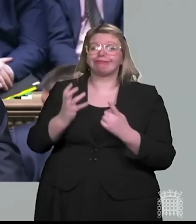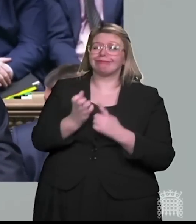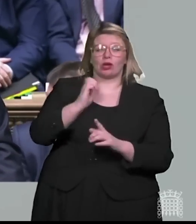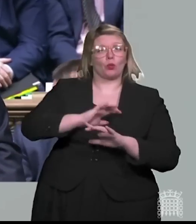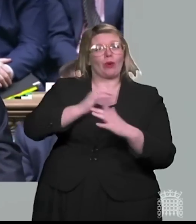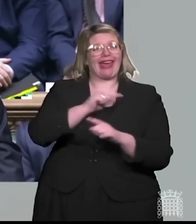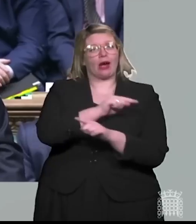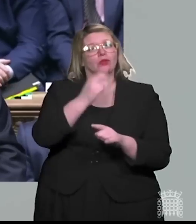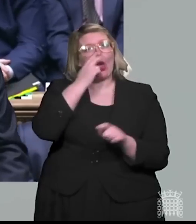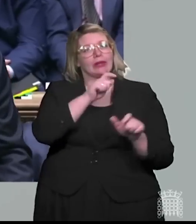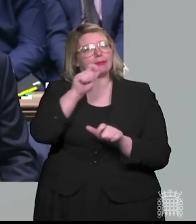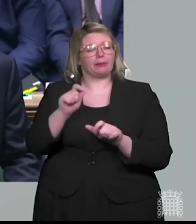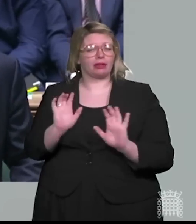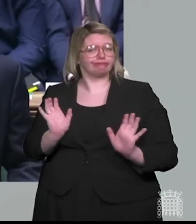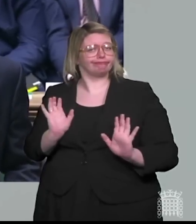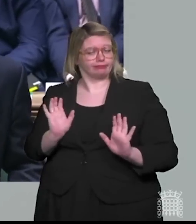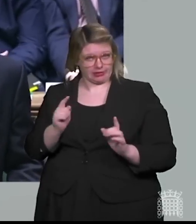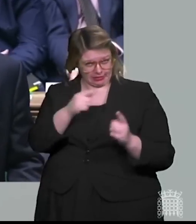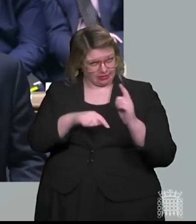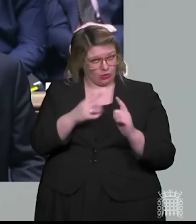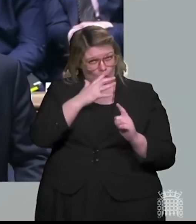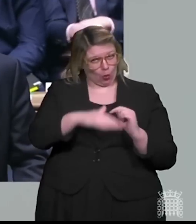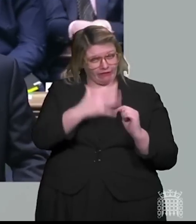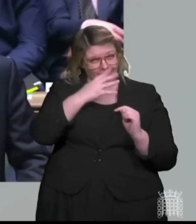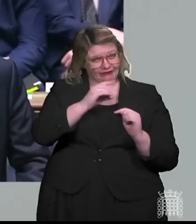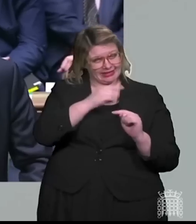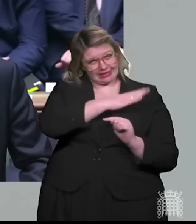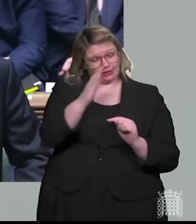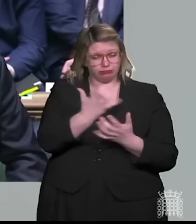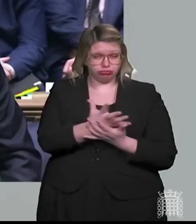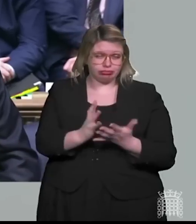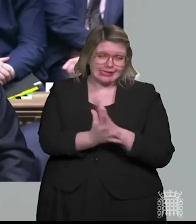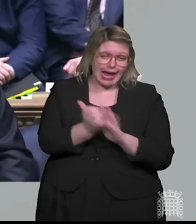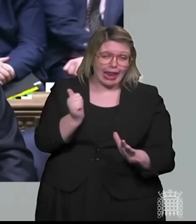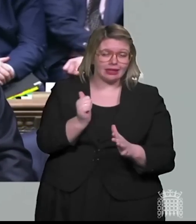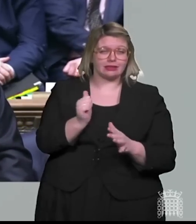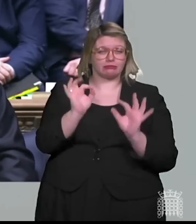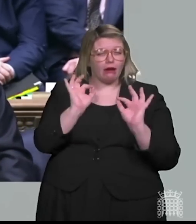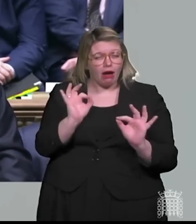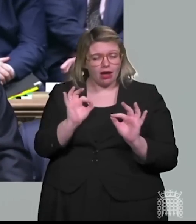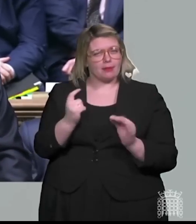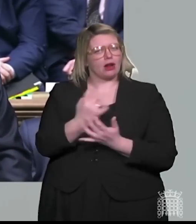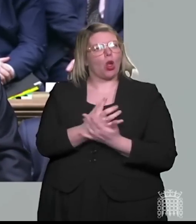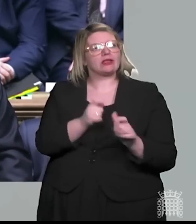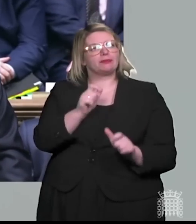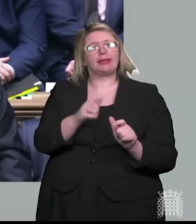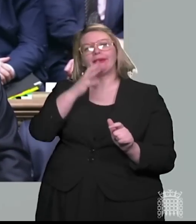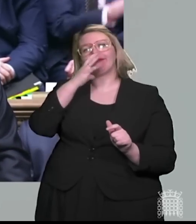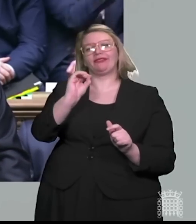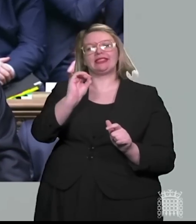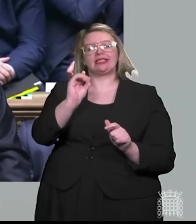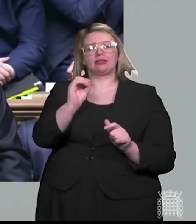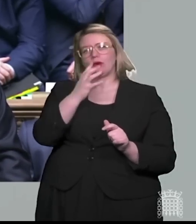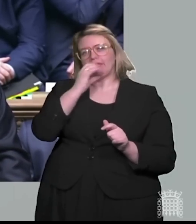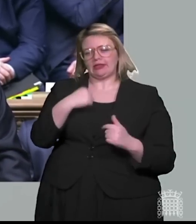can thrive if it turns its back on such a wealth of talent and ability. But for too many, turning 50 is a